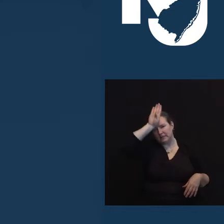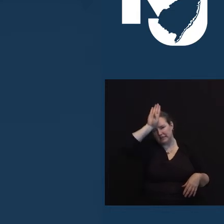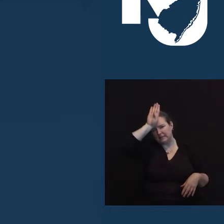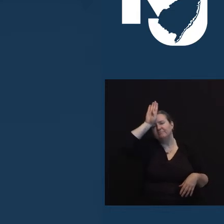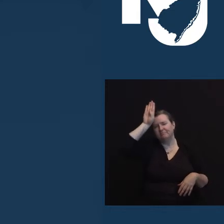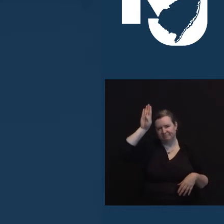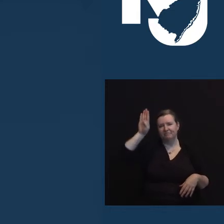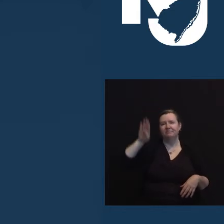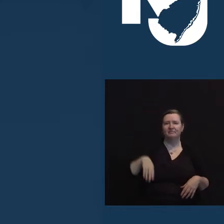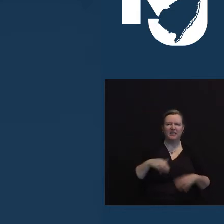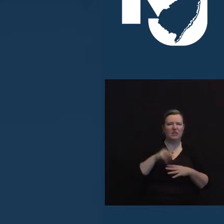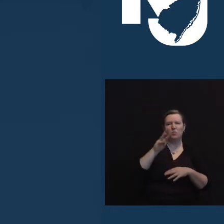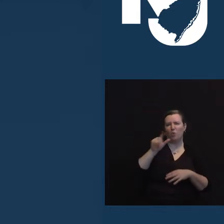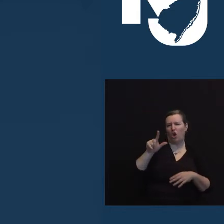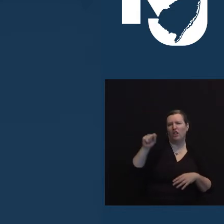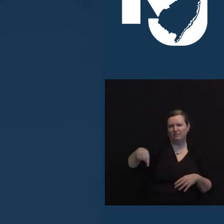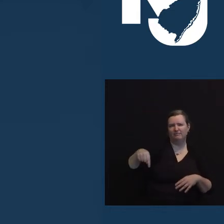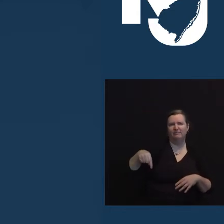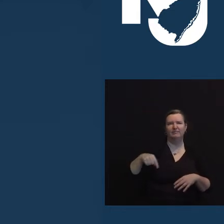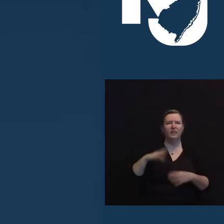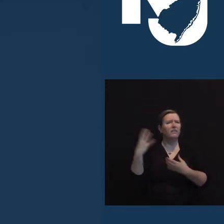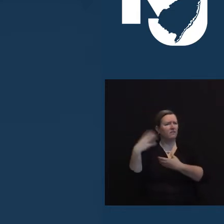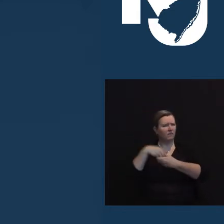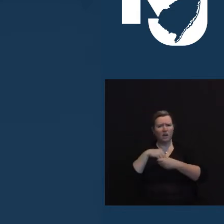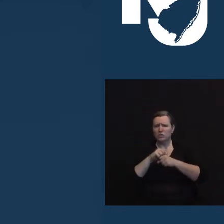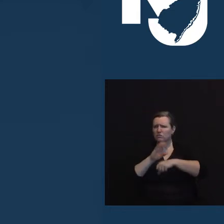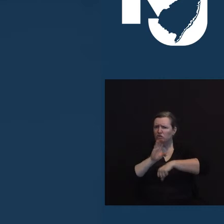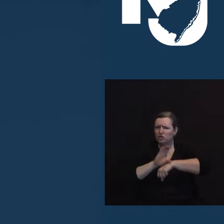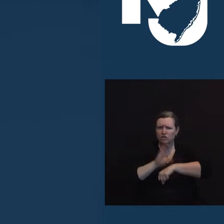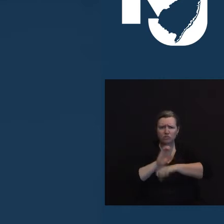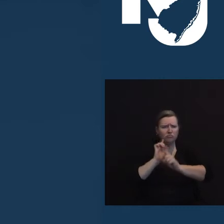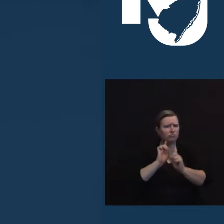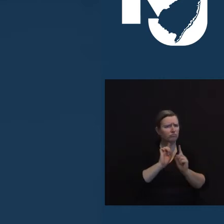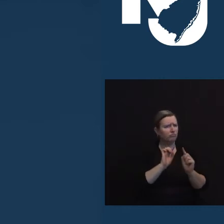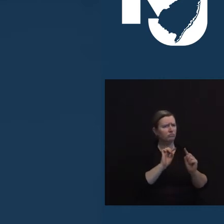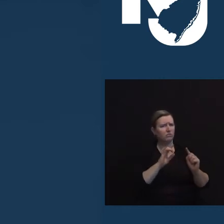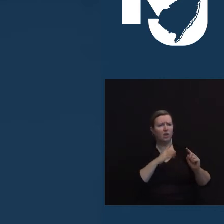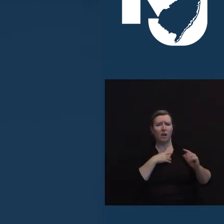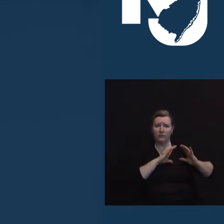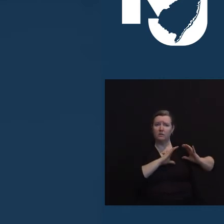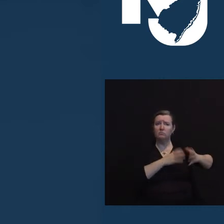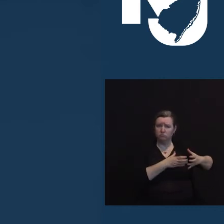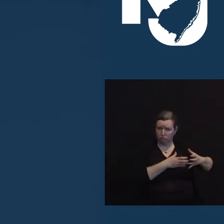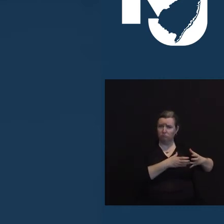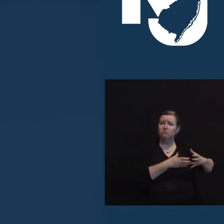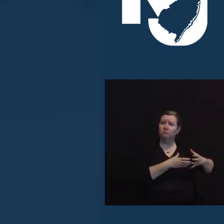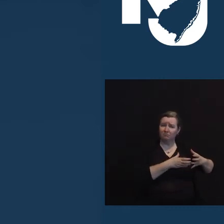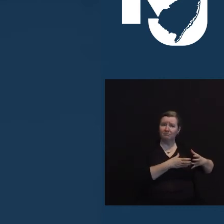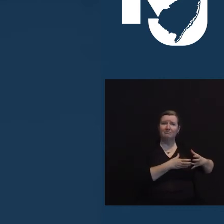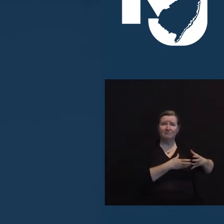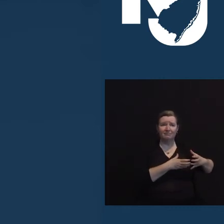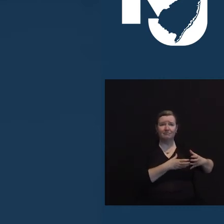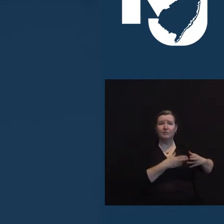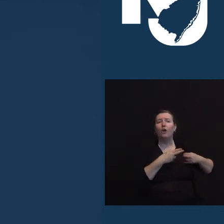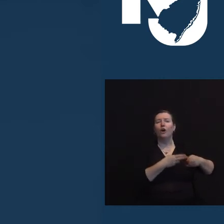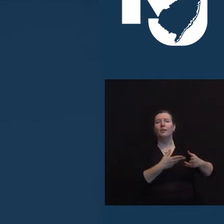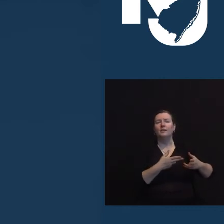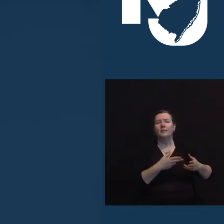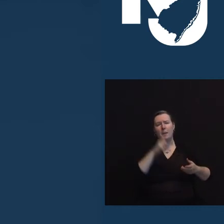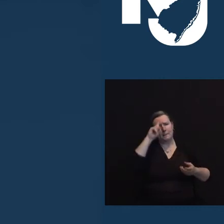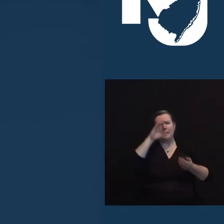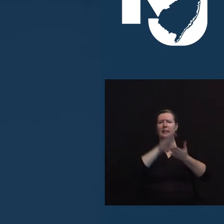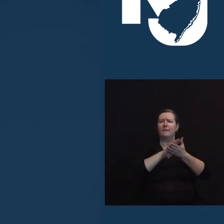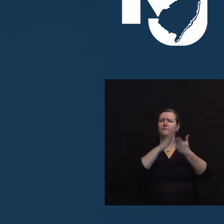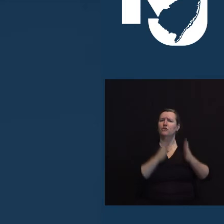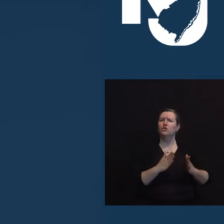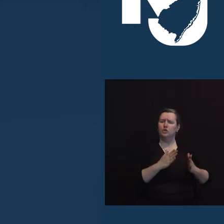multiple ways, and he had a band. His band was called The Believers, and the Believers helped spread the gospel to seniors at local